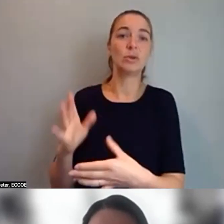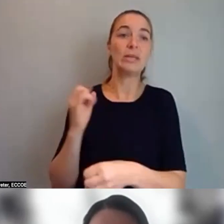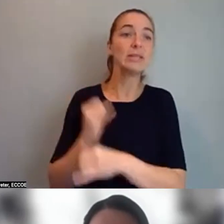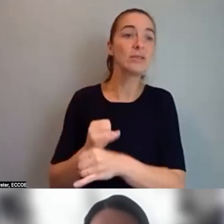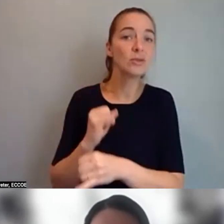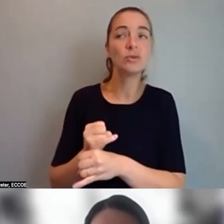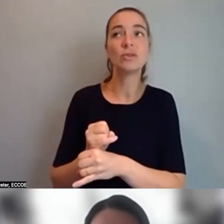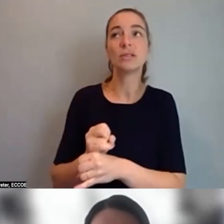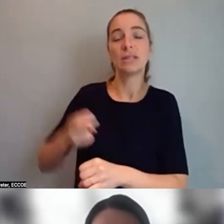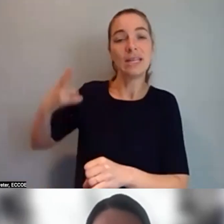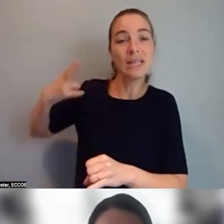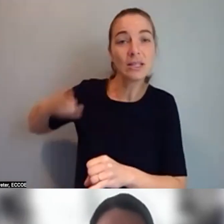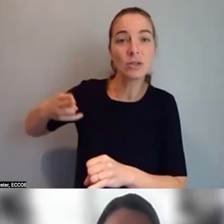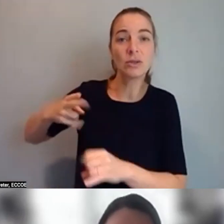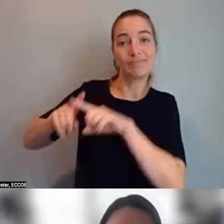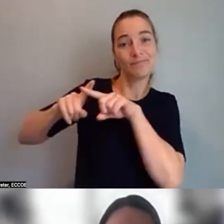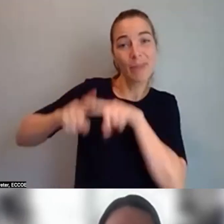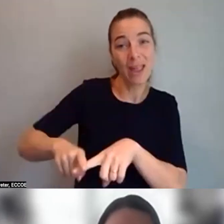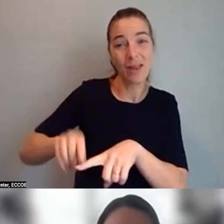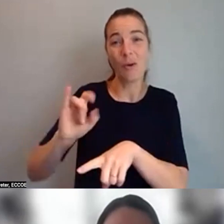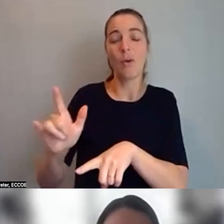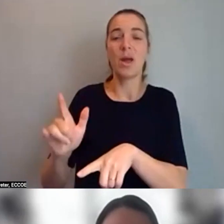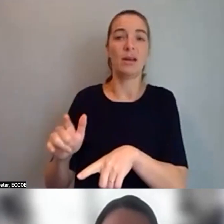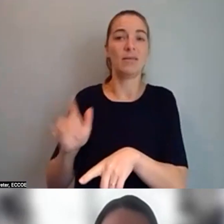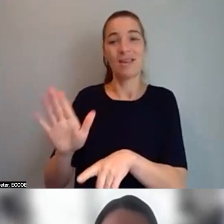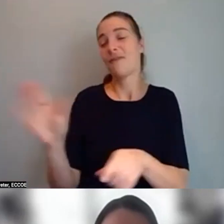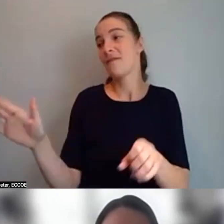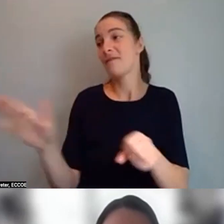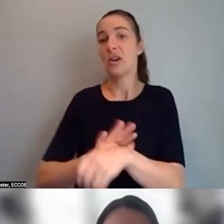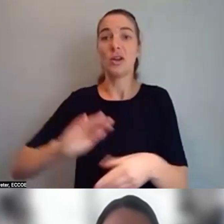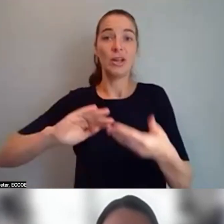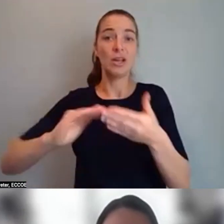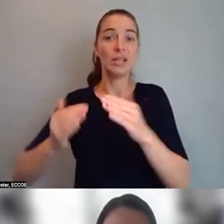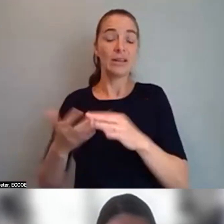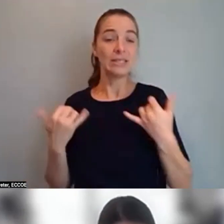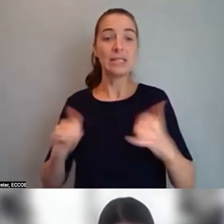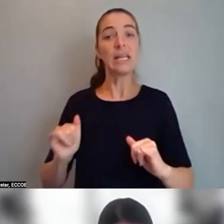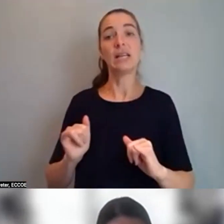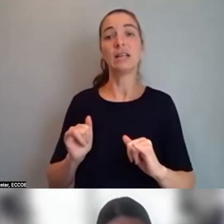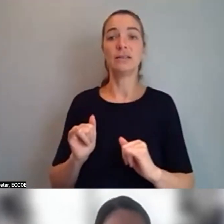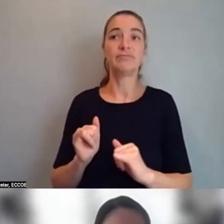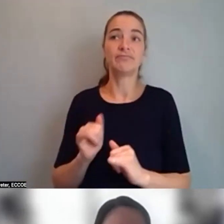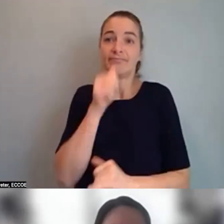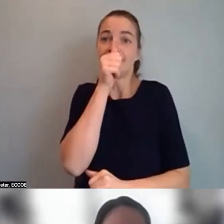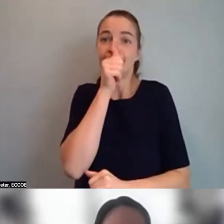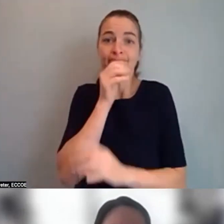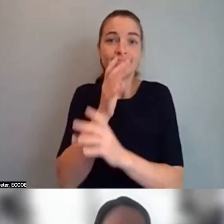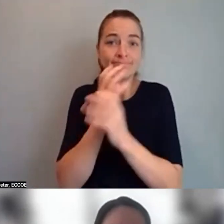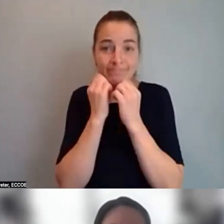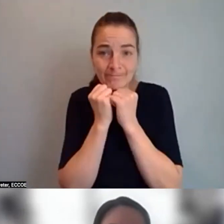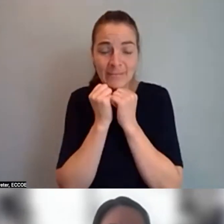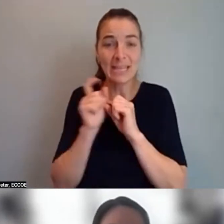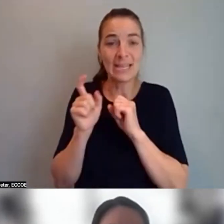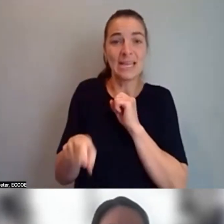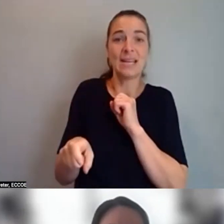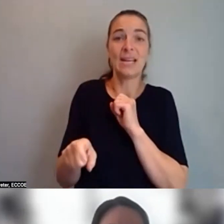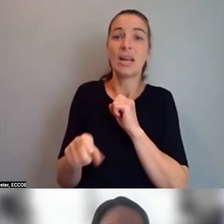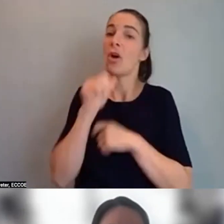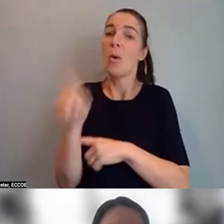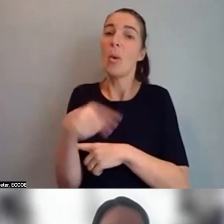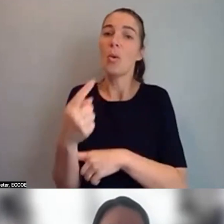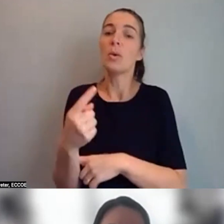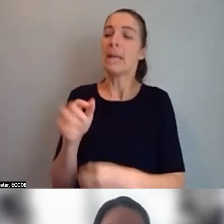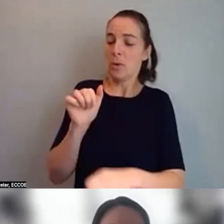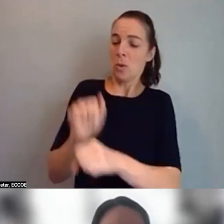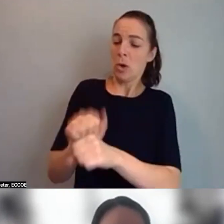and a sort of reliability and connection. And that's, you know, that's, it's, it's emotional. It's not just, you know, it's like